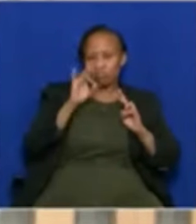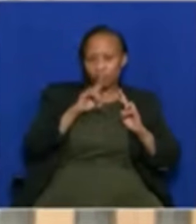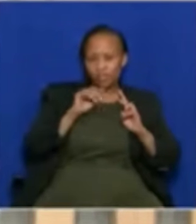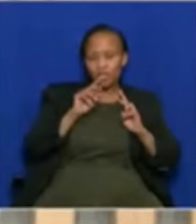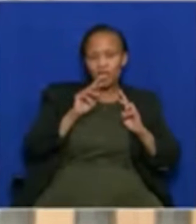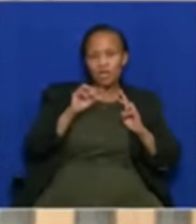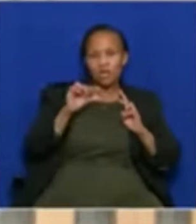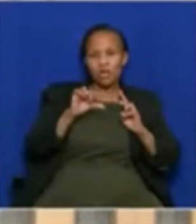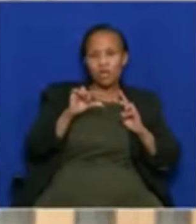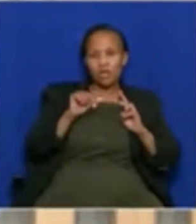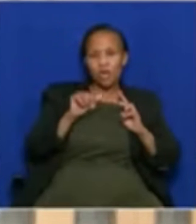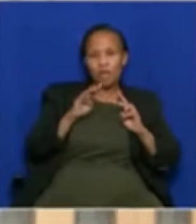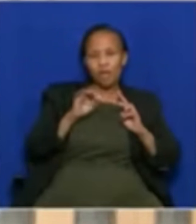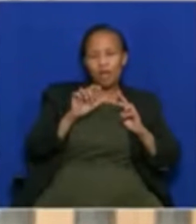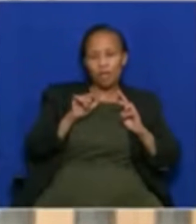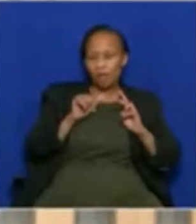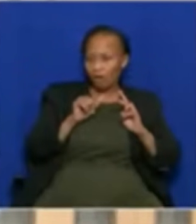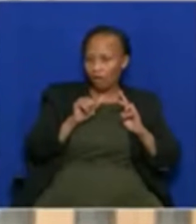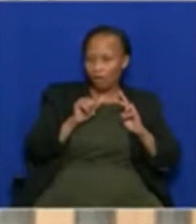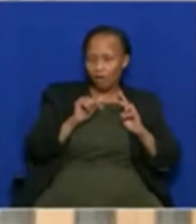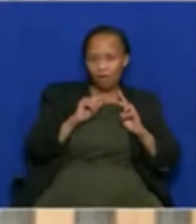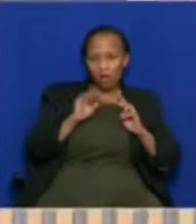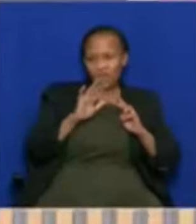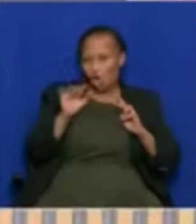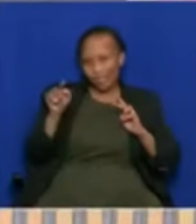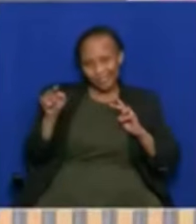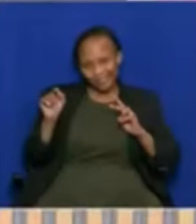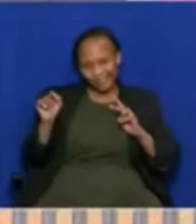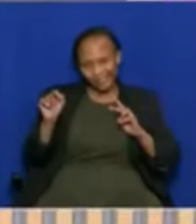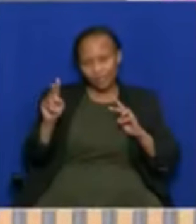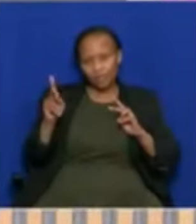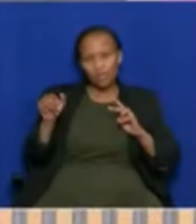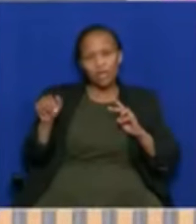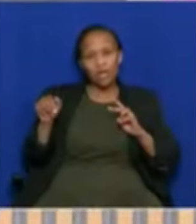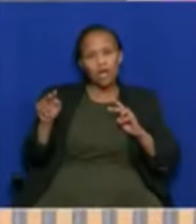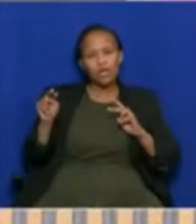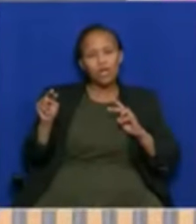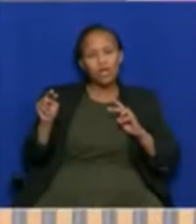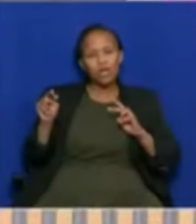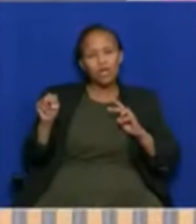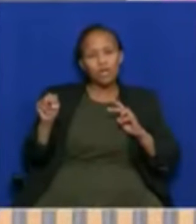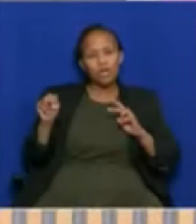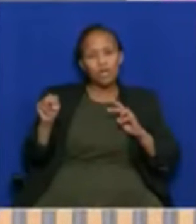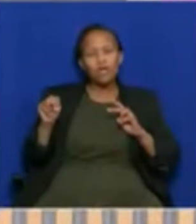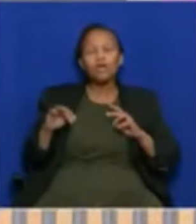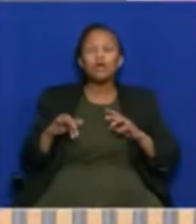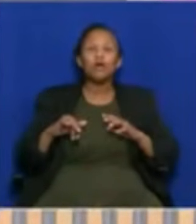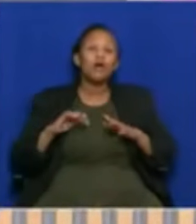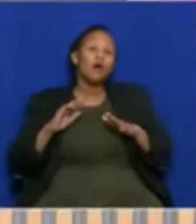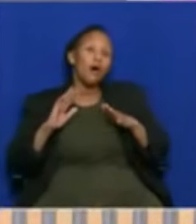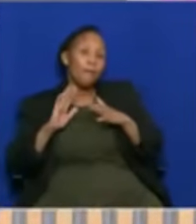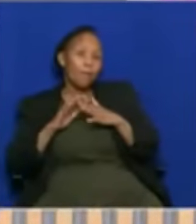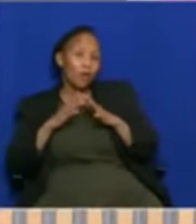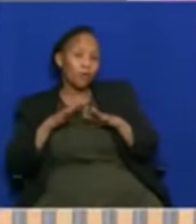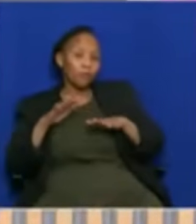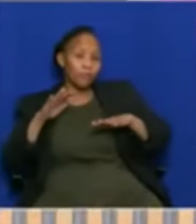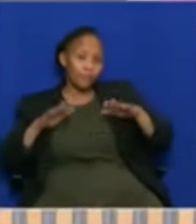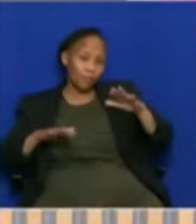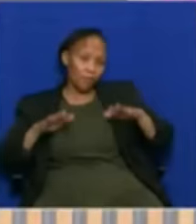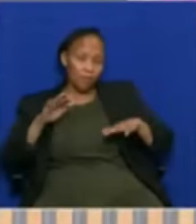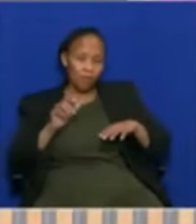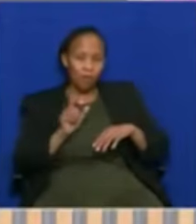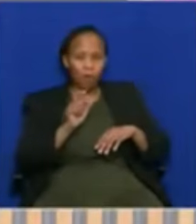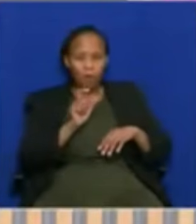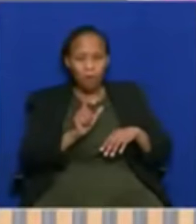continue, can I, because of the similarities, nearly word for word of this paragraph